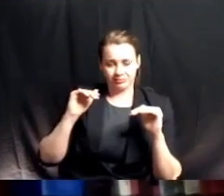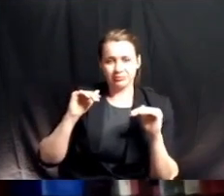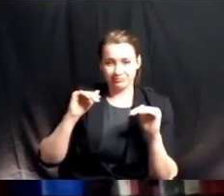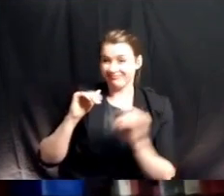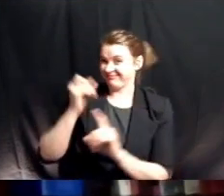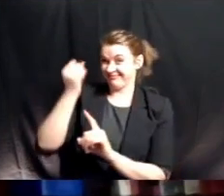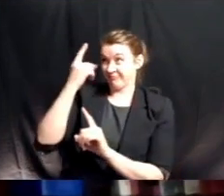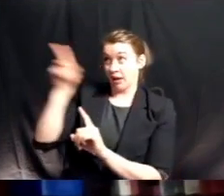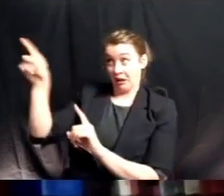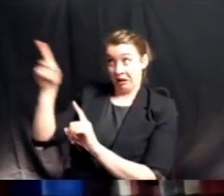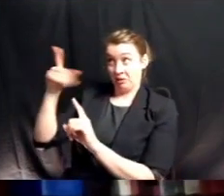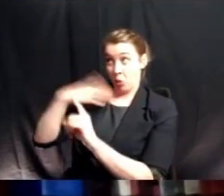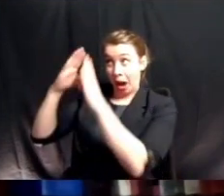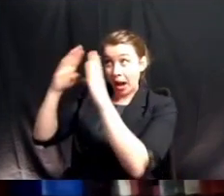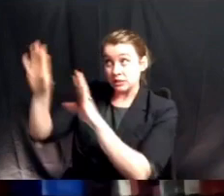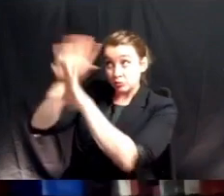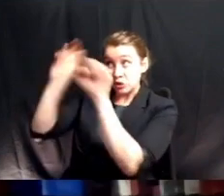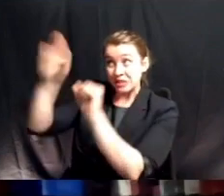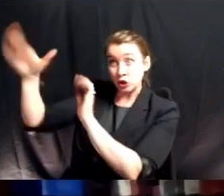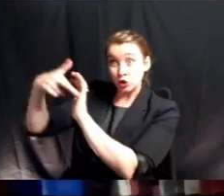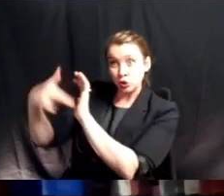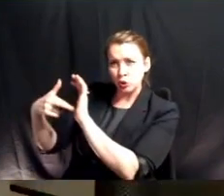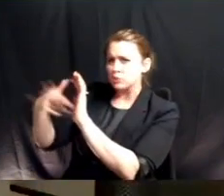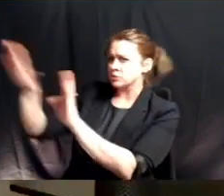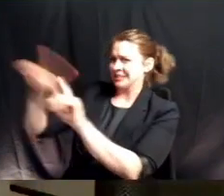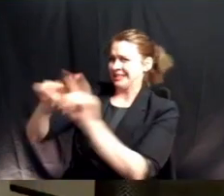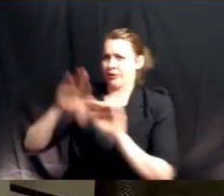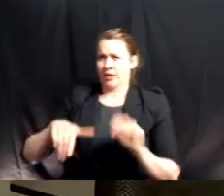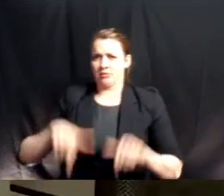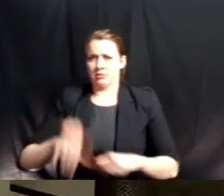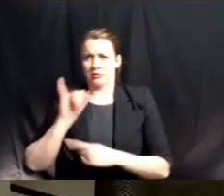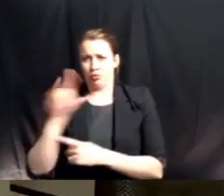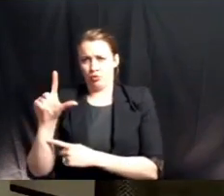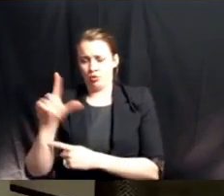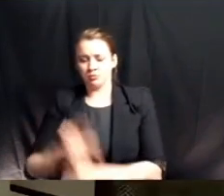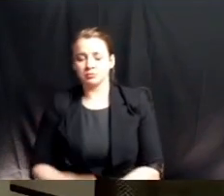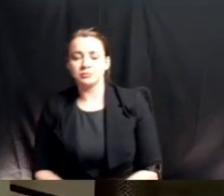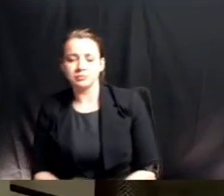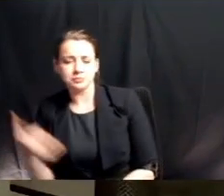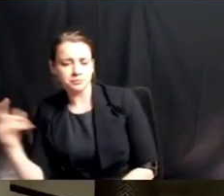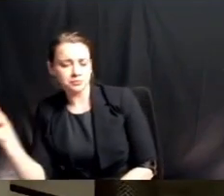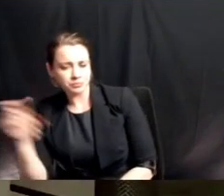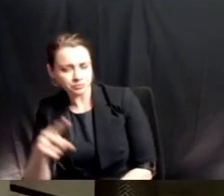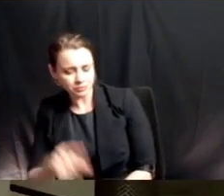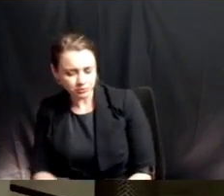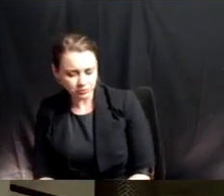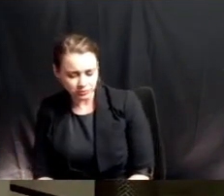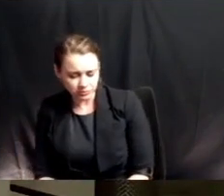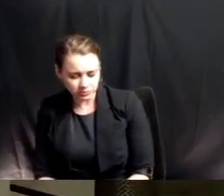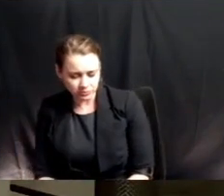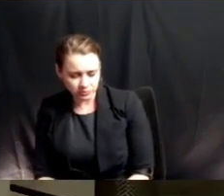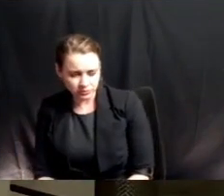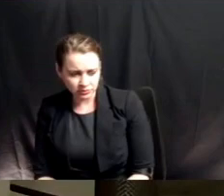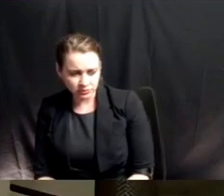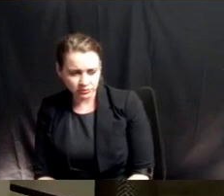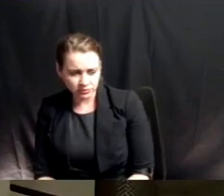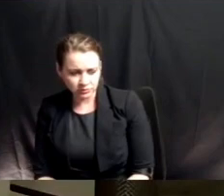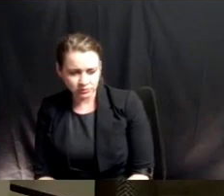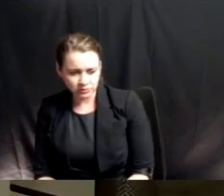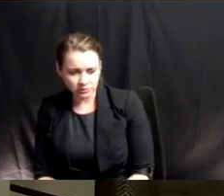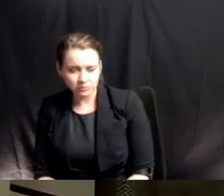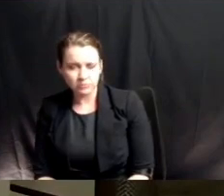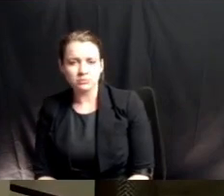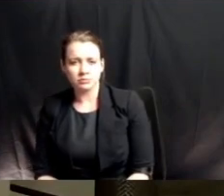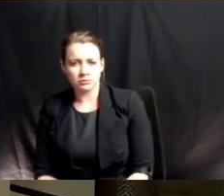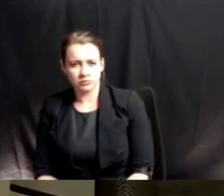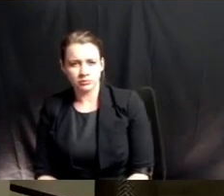forward. Sam at NPR Illinois. In case this doesn't get asked, Governor, can you speak to the